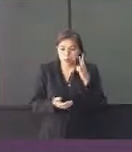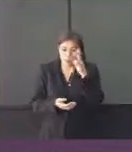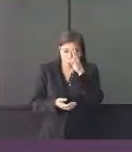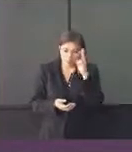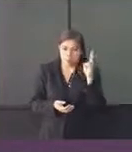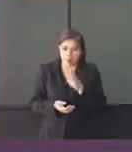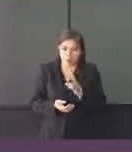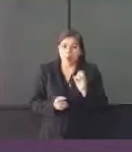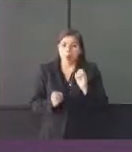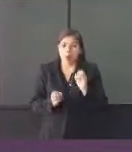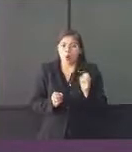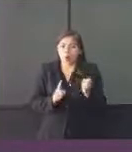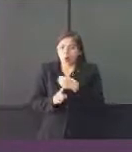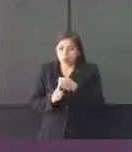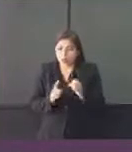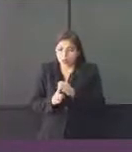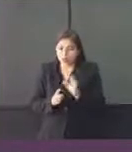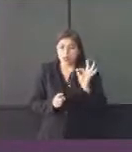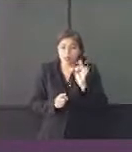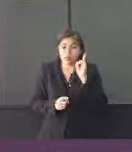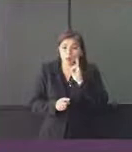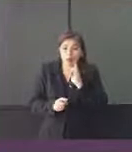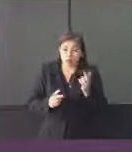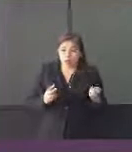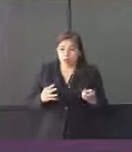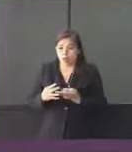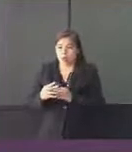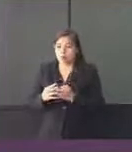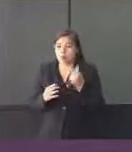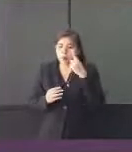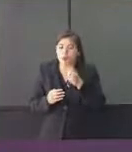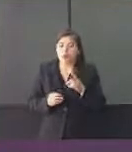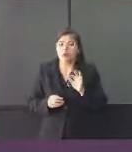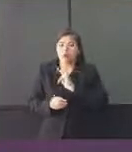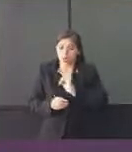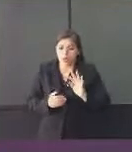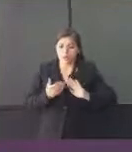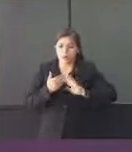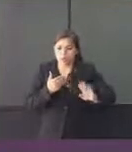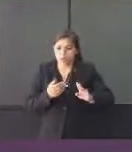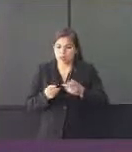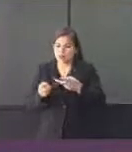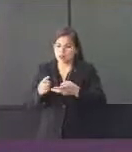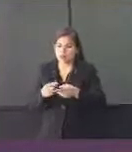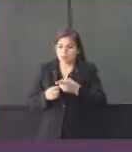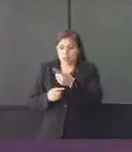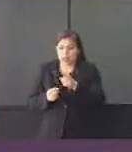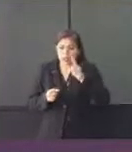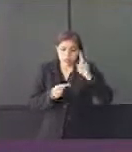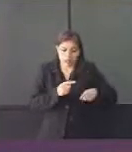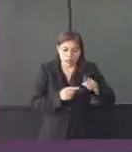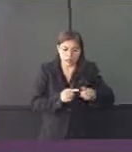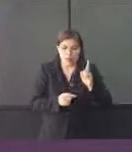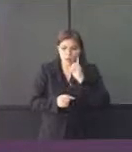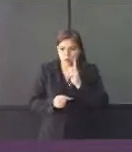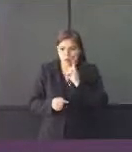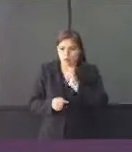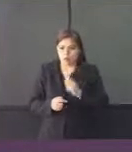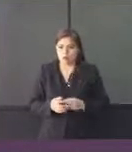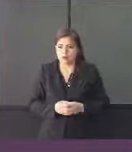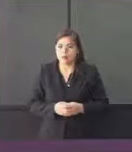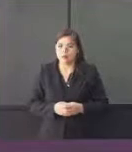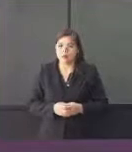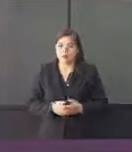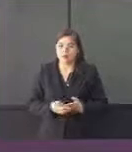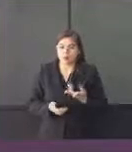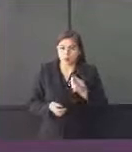start working where there's no critical risk or there's no risk of femicide, and we can take out women from this violent circle.